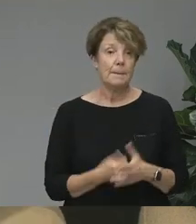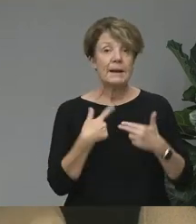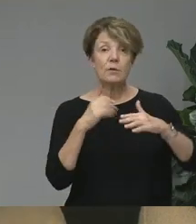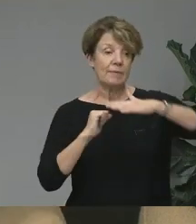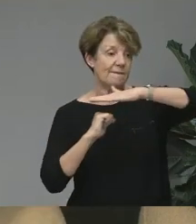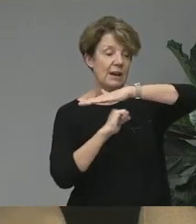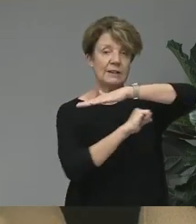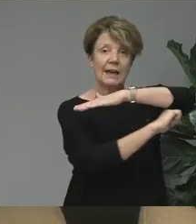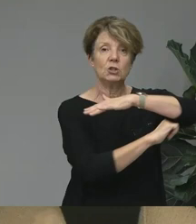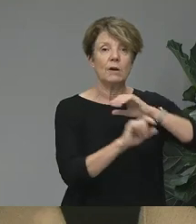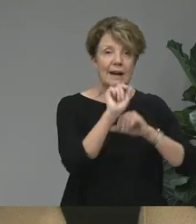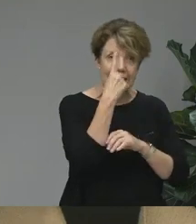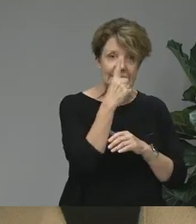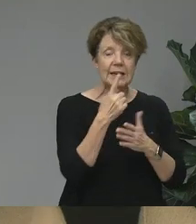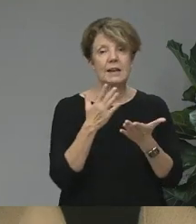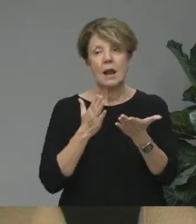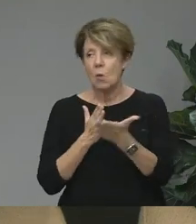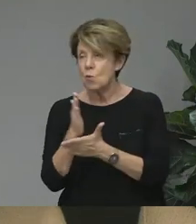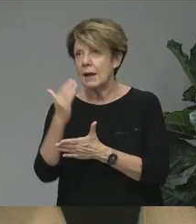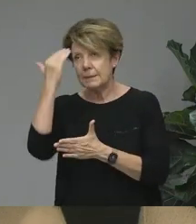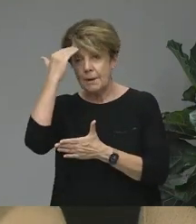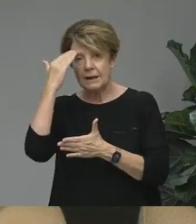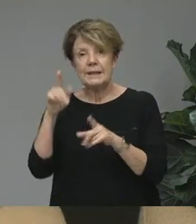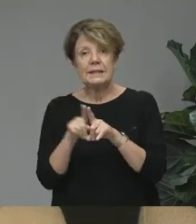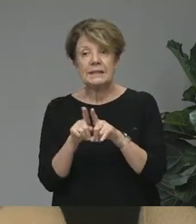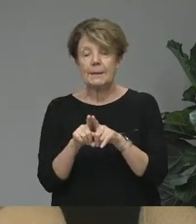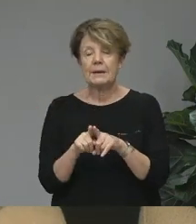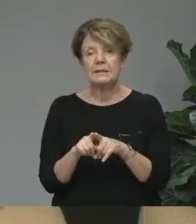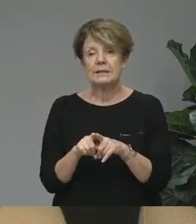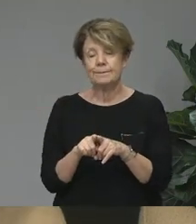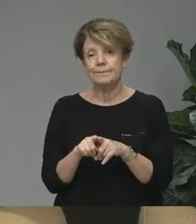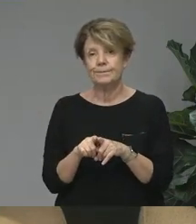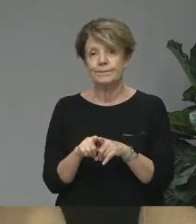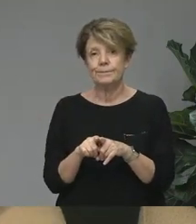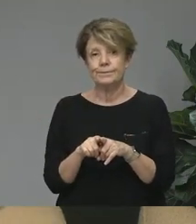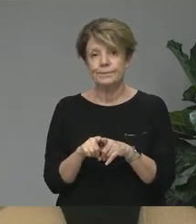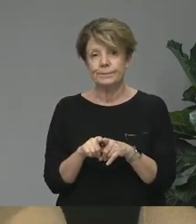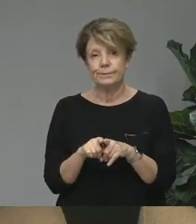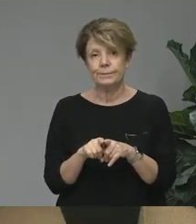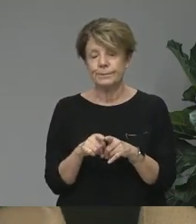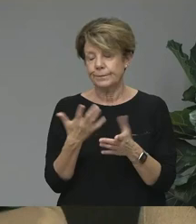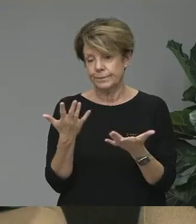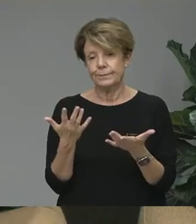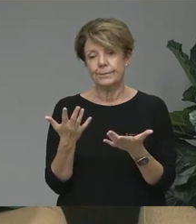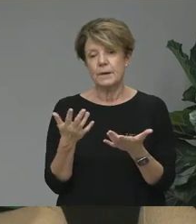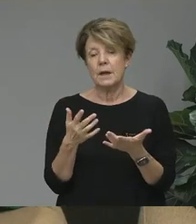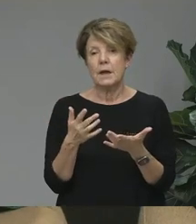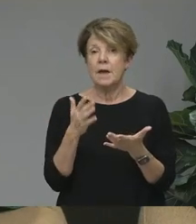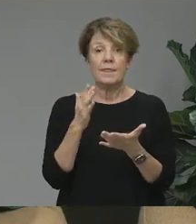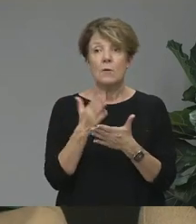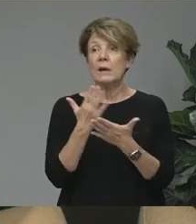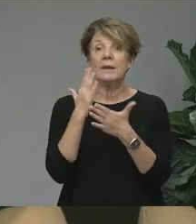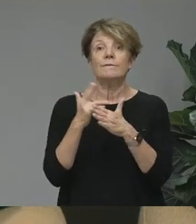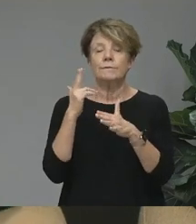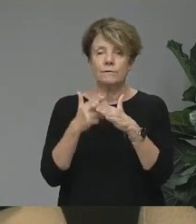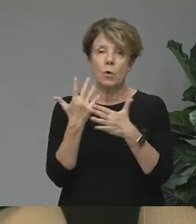of understanding and rights-mindedness as this requirement for generation upon generation of public